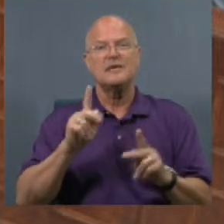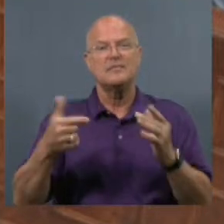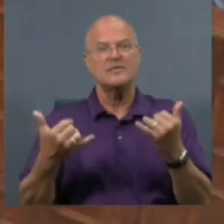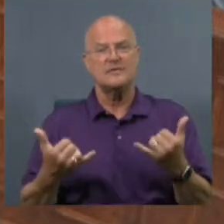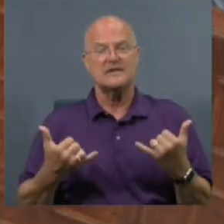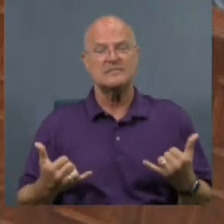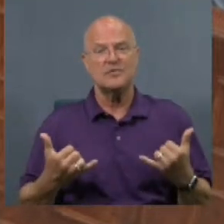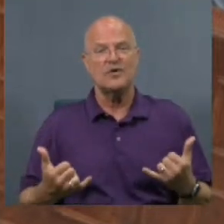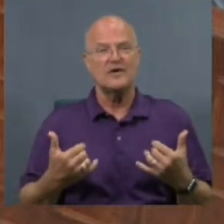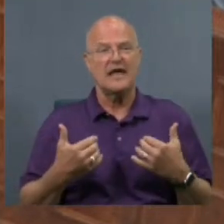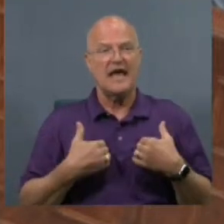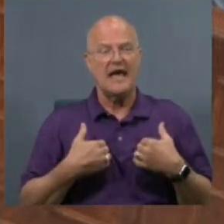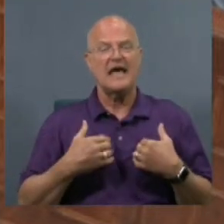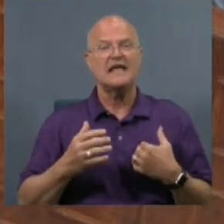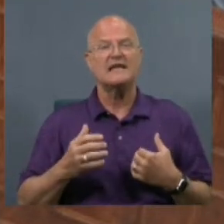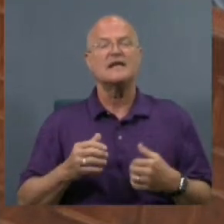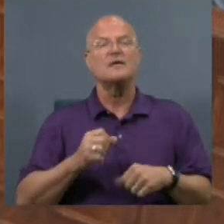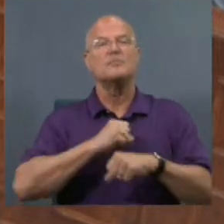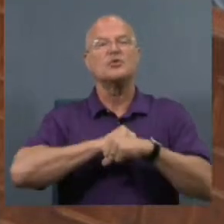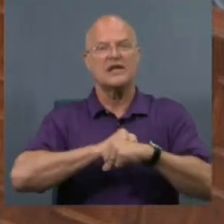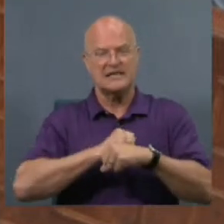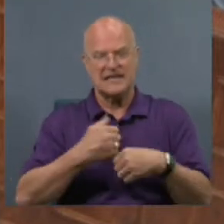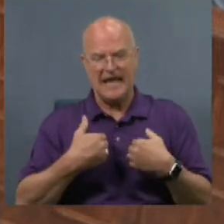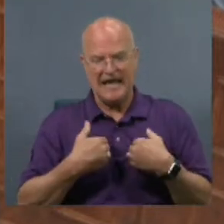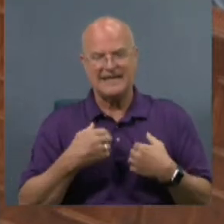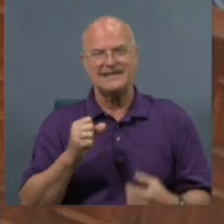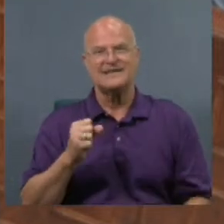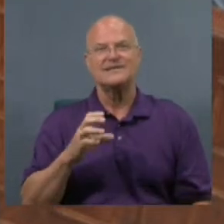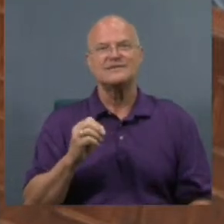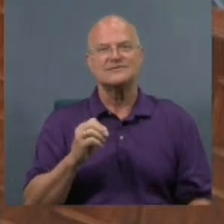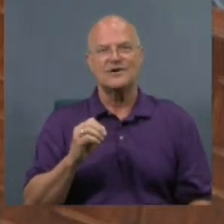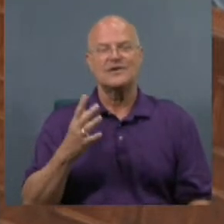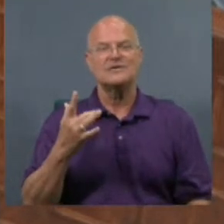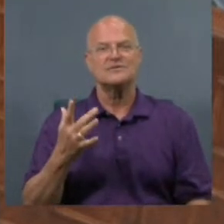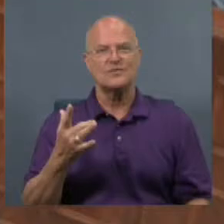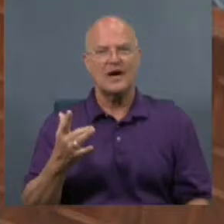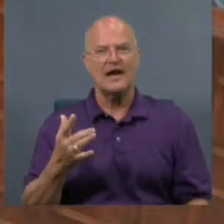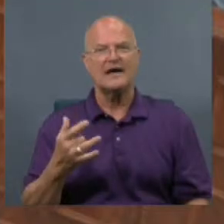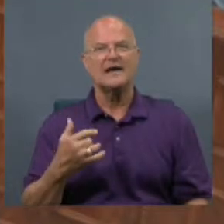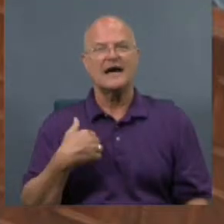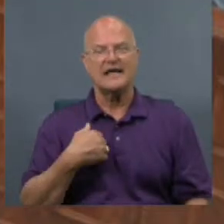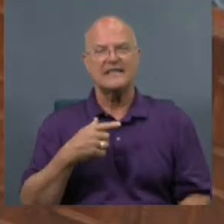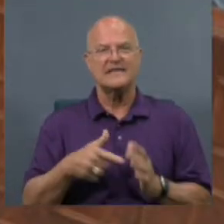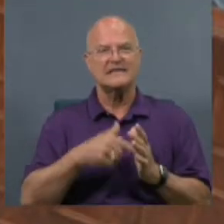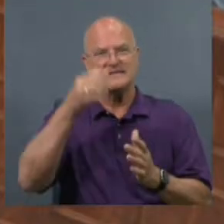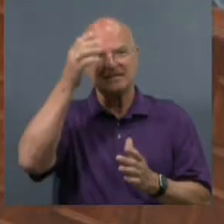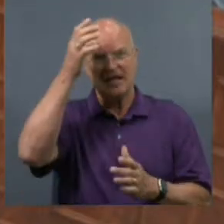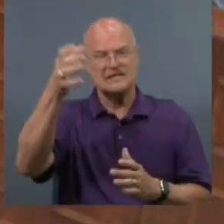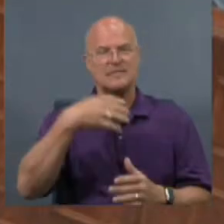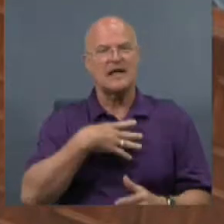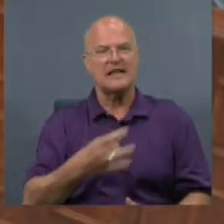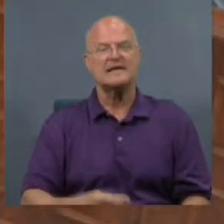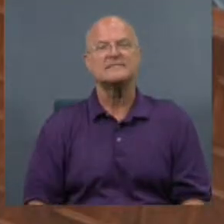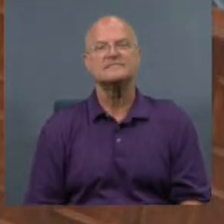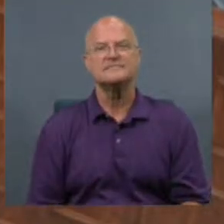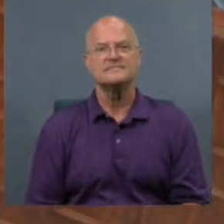point, they had a form of protection. So that's why this concept that I liked.